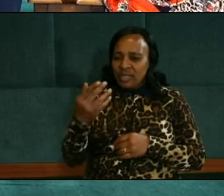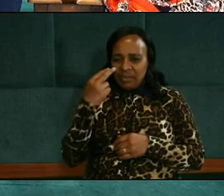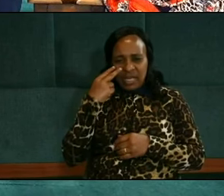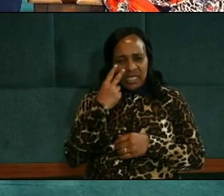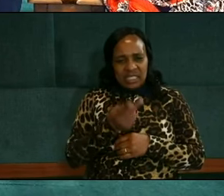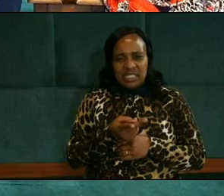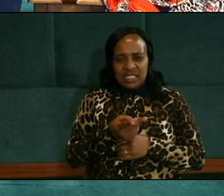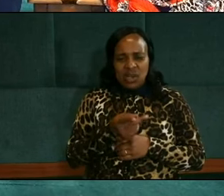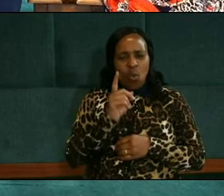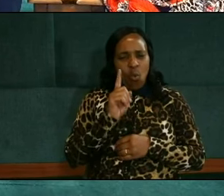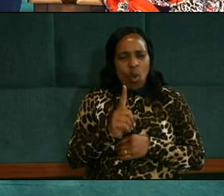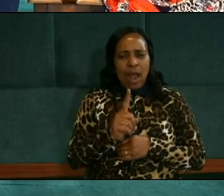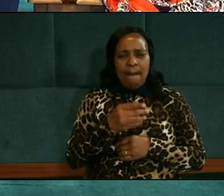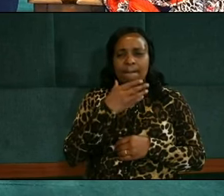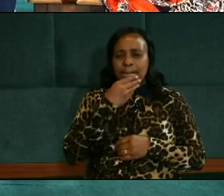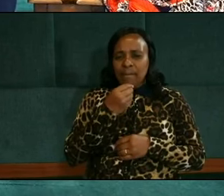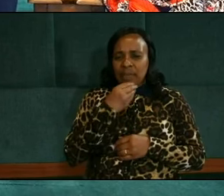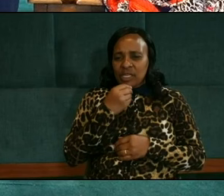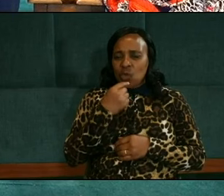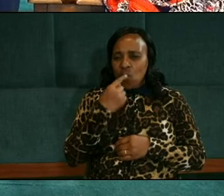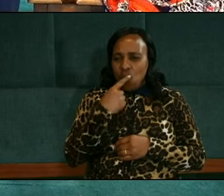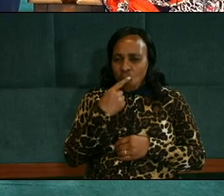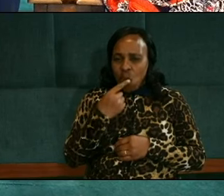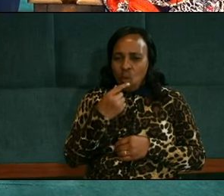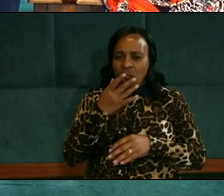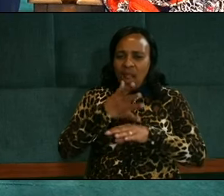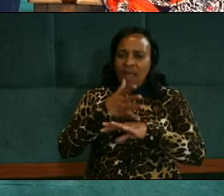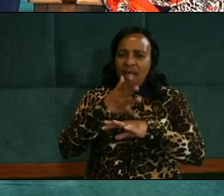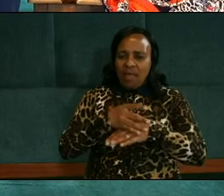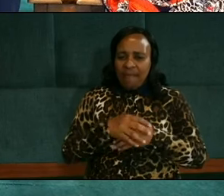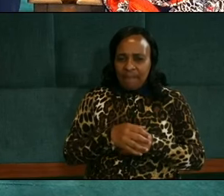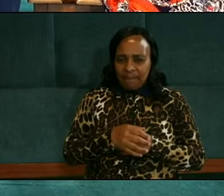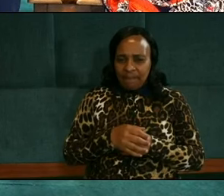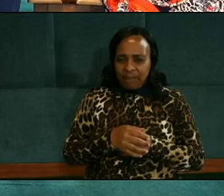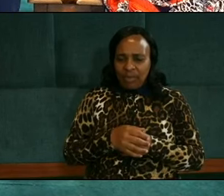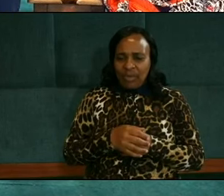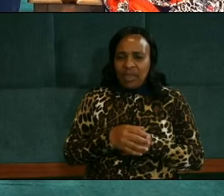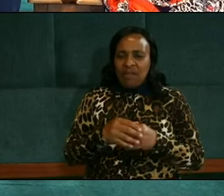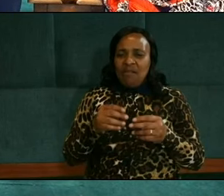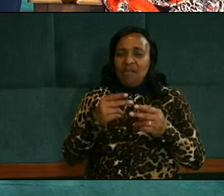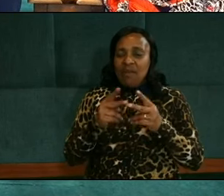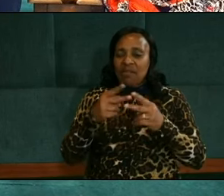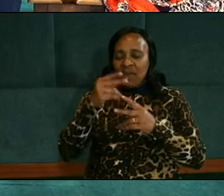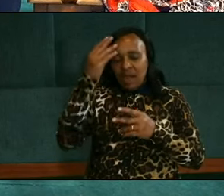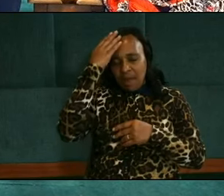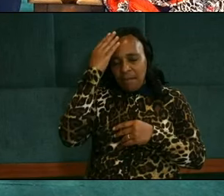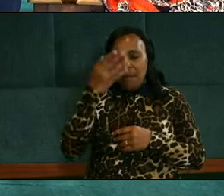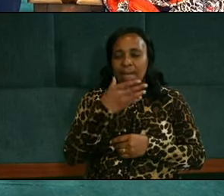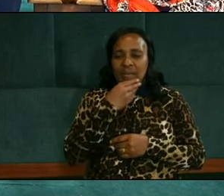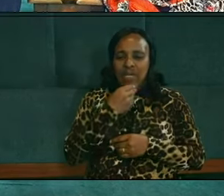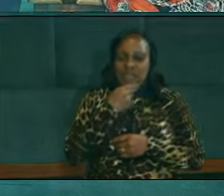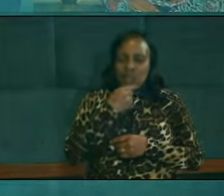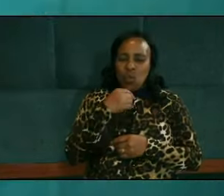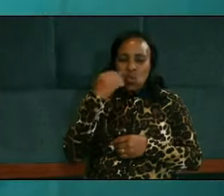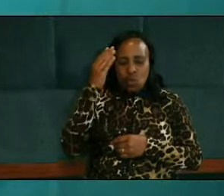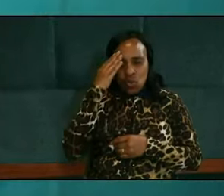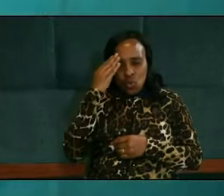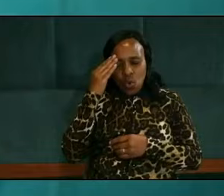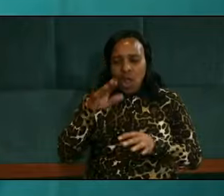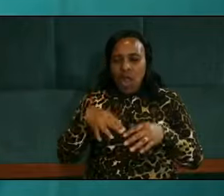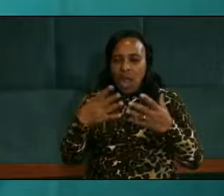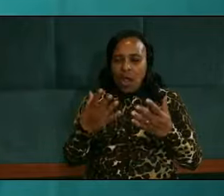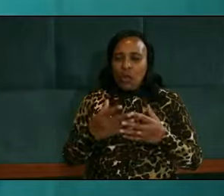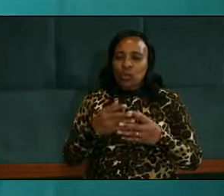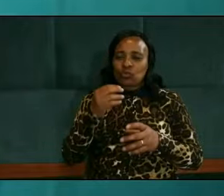is that these were not men who bragged a lot. Mm. These were typically very humble men who knew how to use